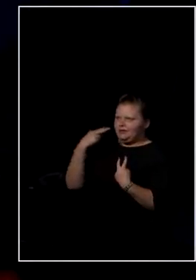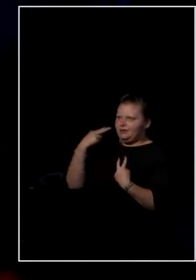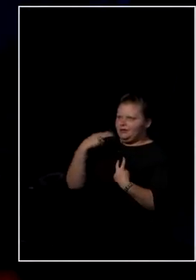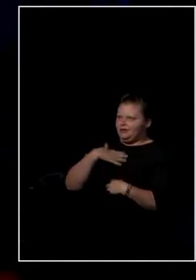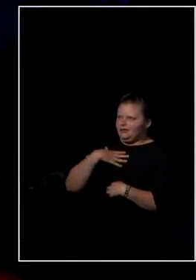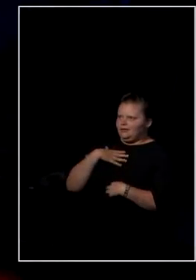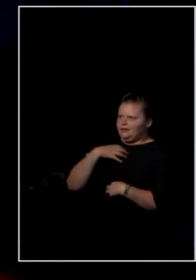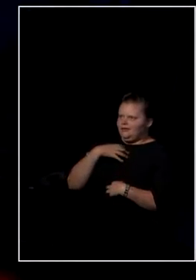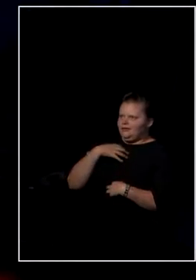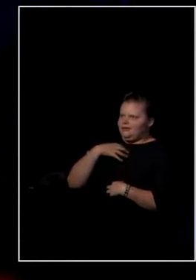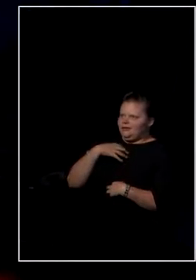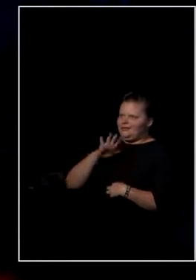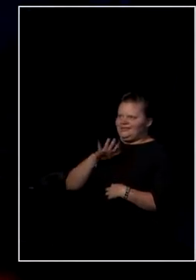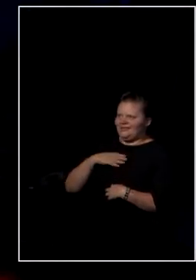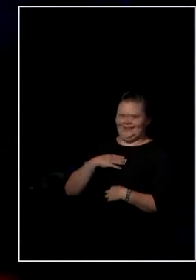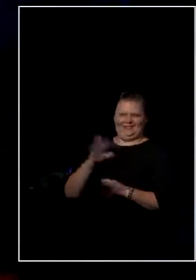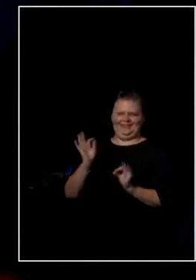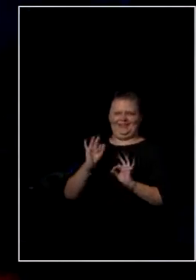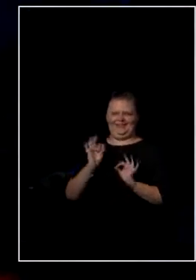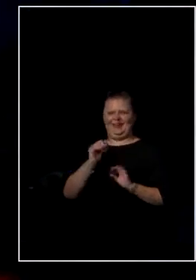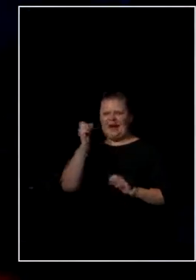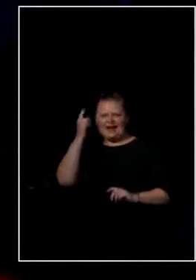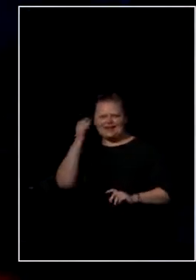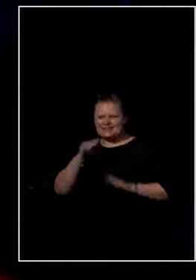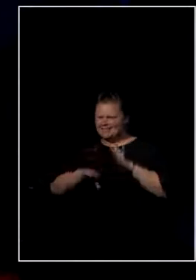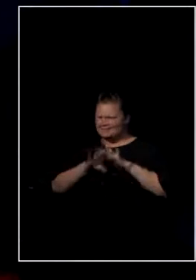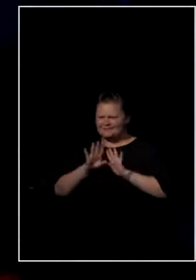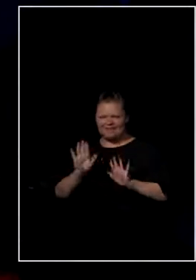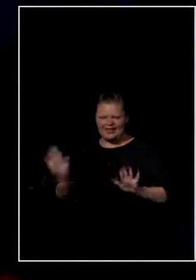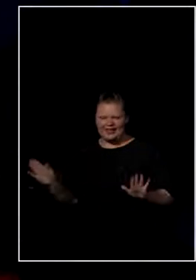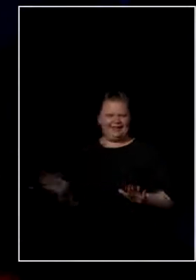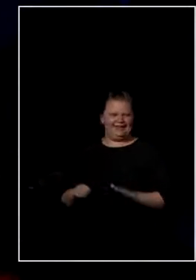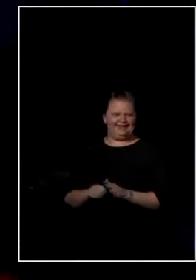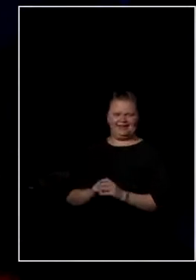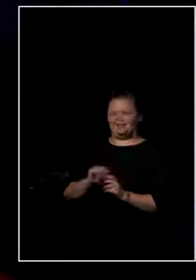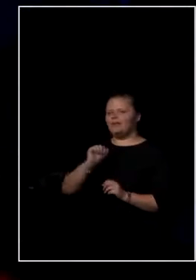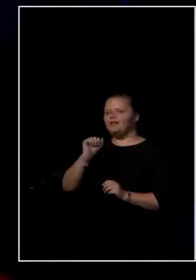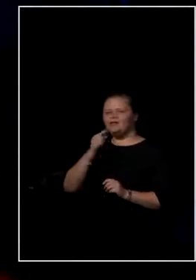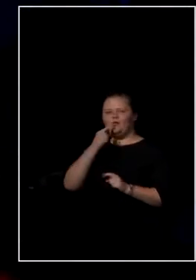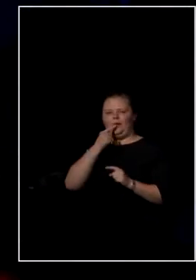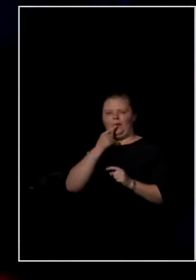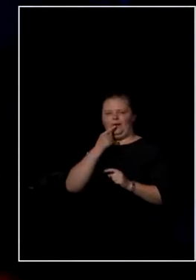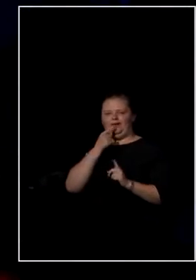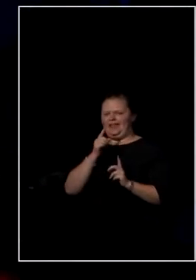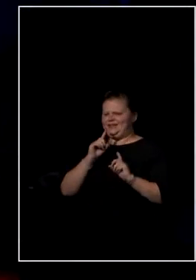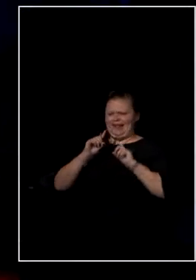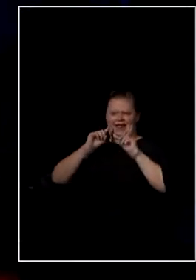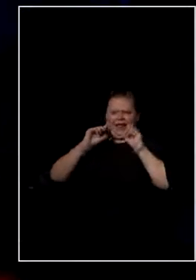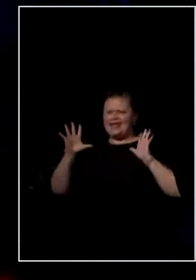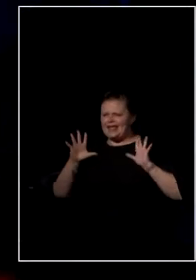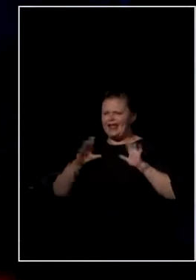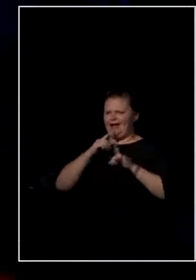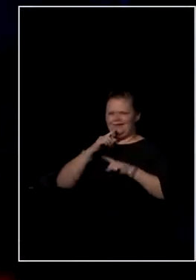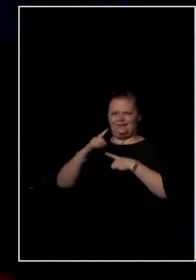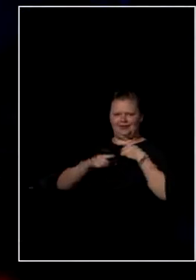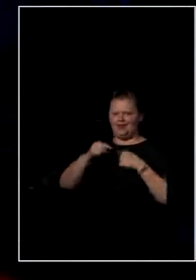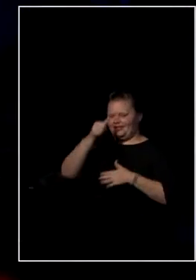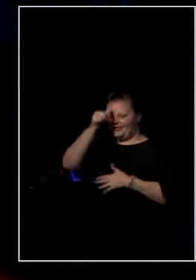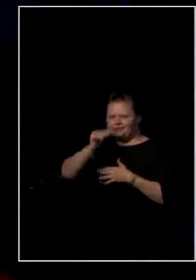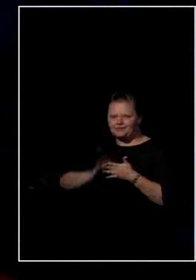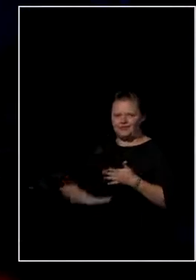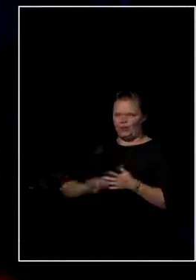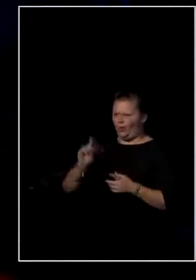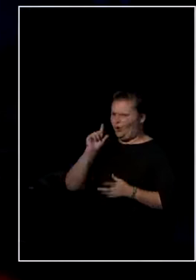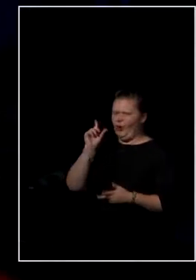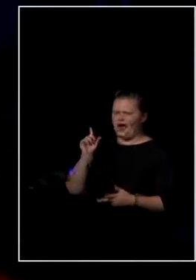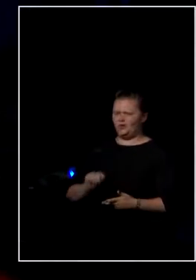like... No, I understand exactly what you're saying. And you know? To say that, that's such a clear explanation of that experience. It's like, what do I